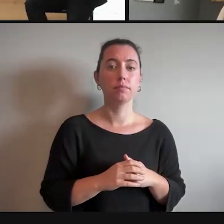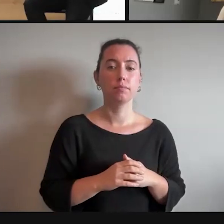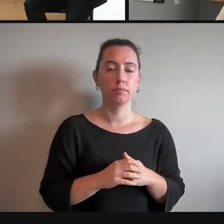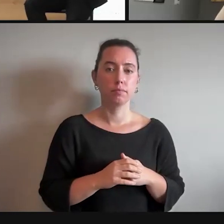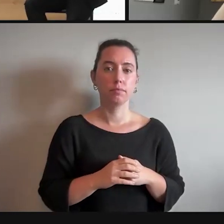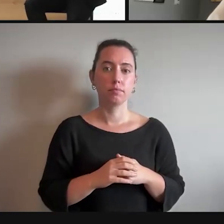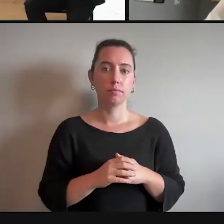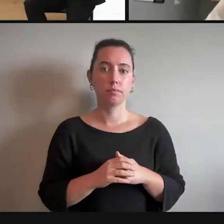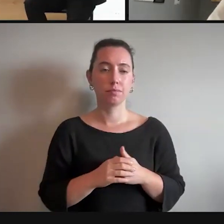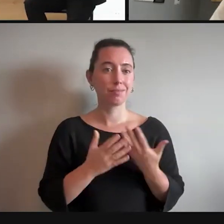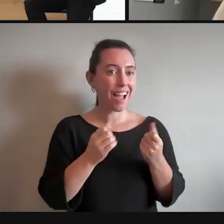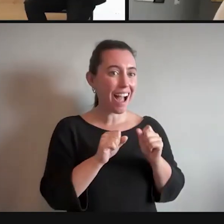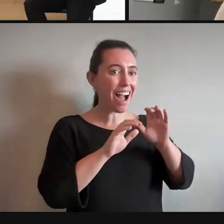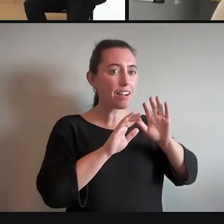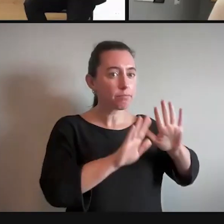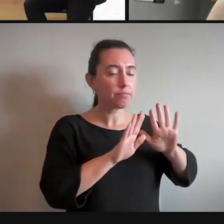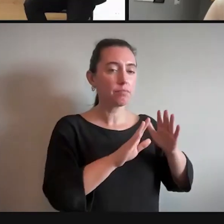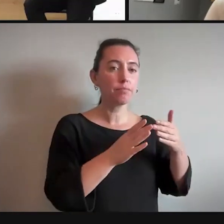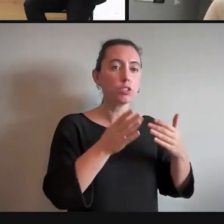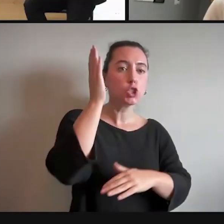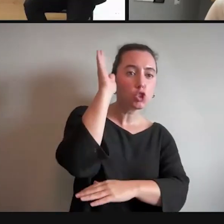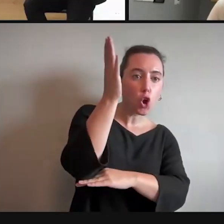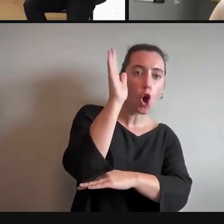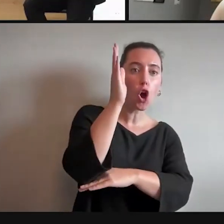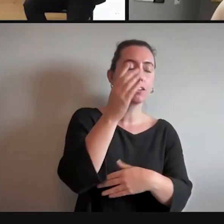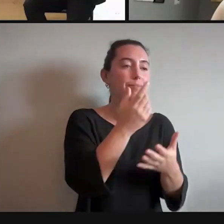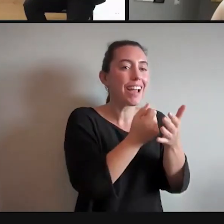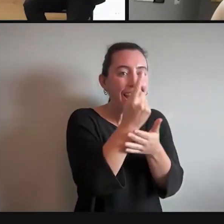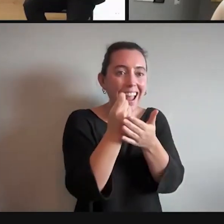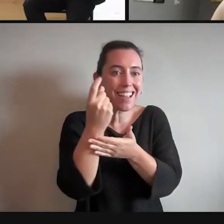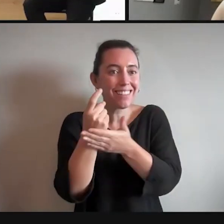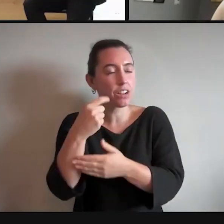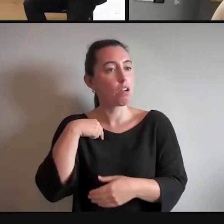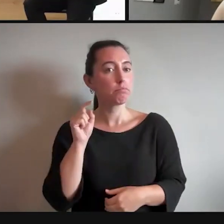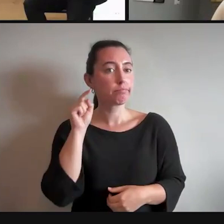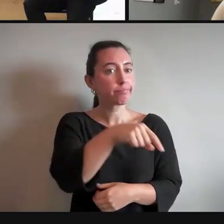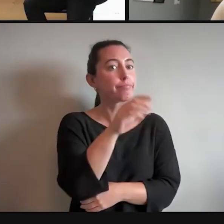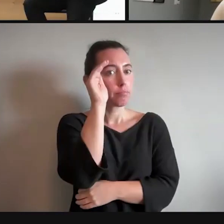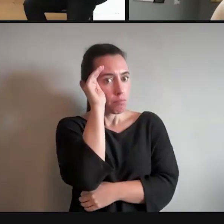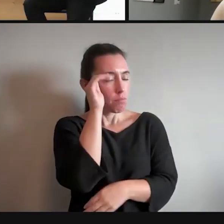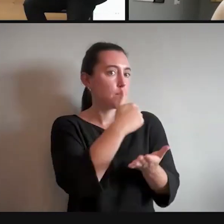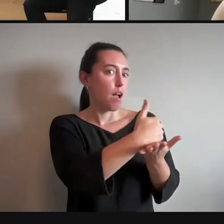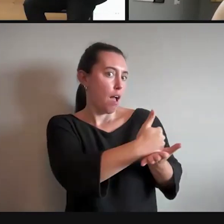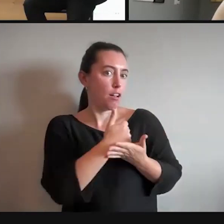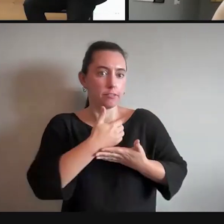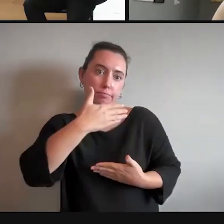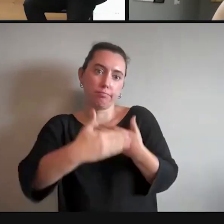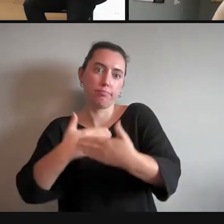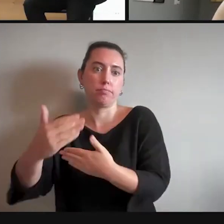those events are a very good momentum for industry. So